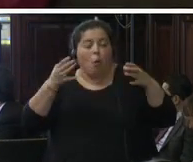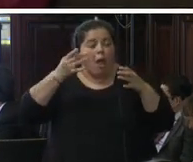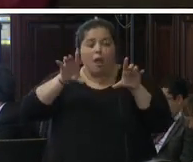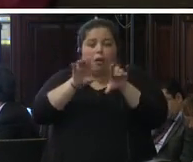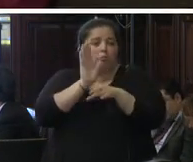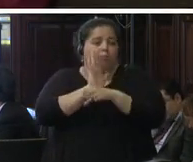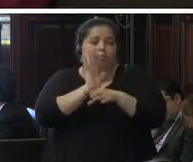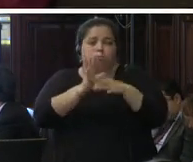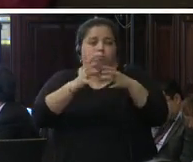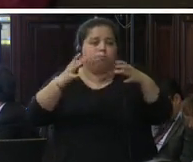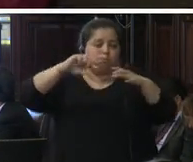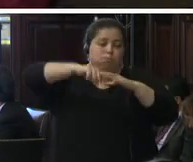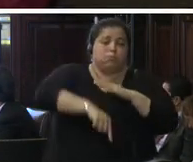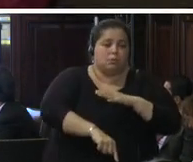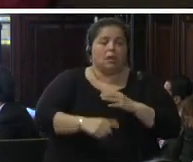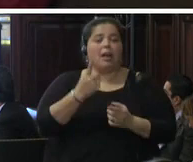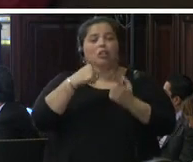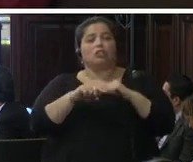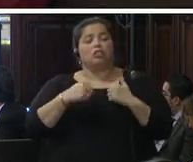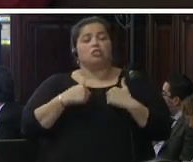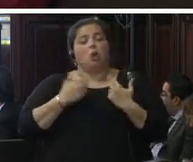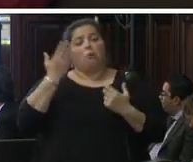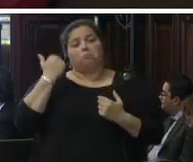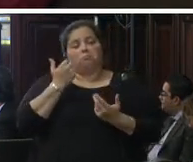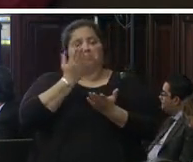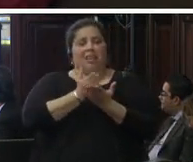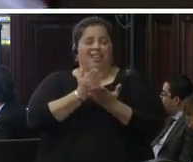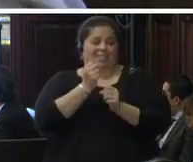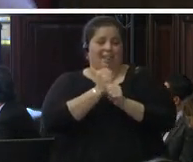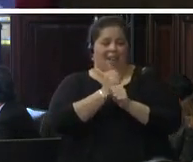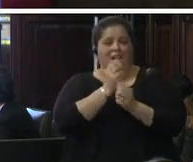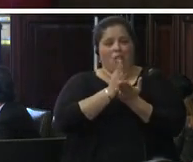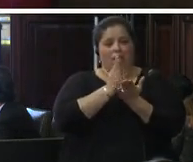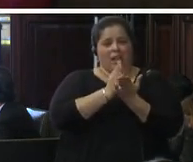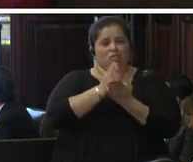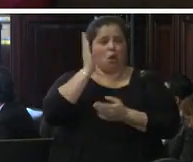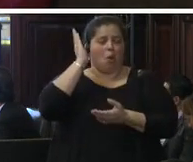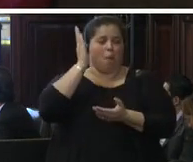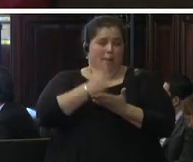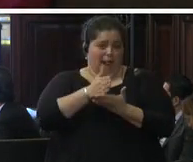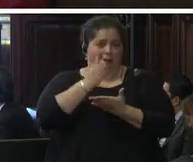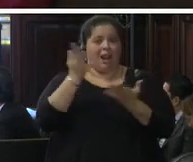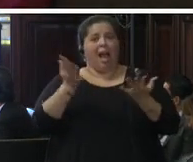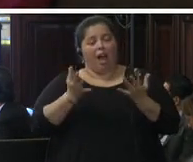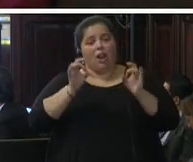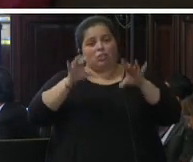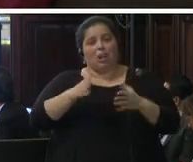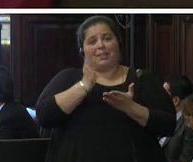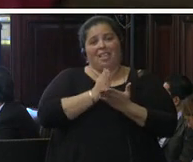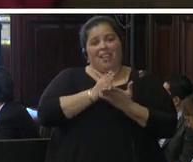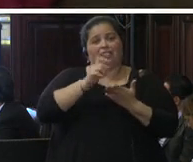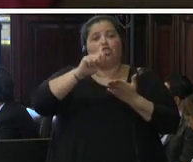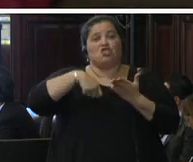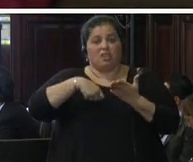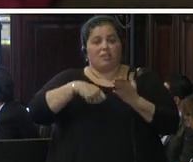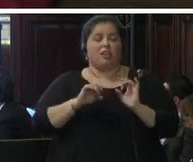criminal law for years and then I left it and I do only civil law now except for close friends who get into trouble